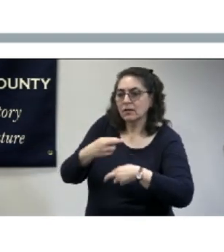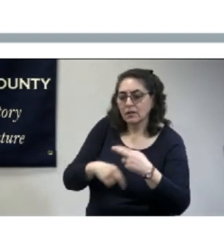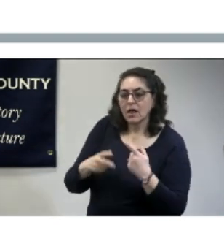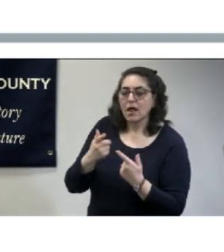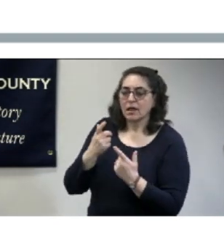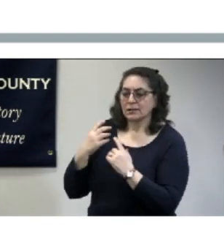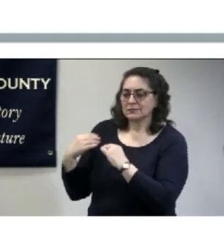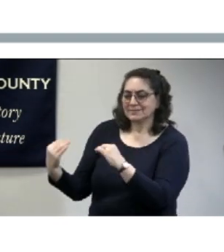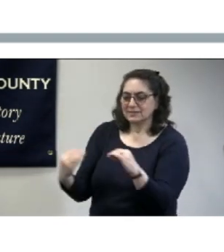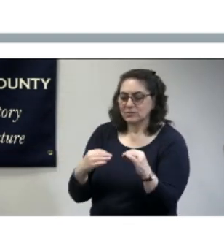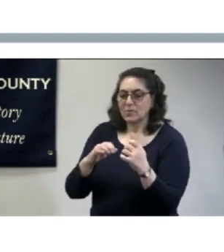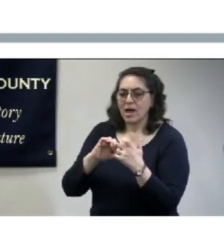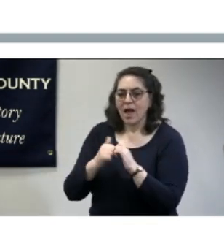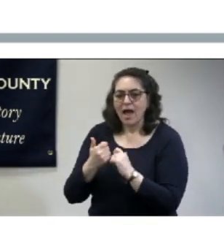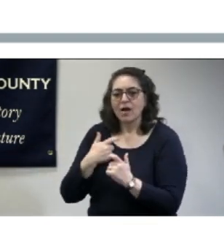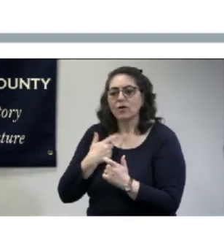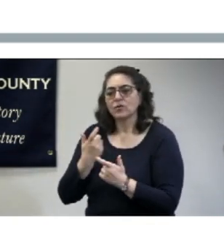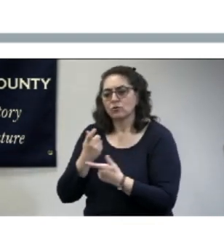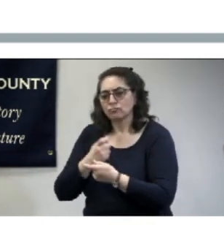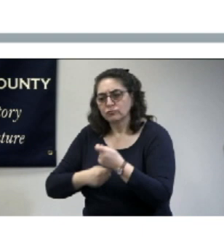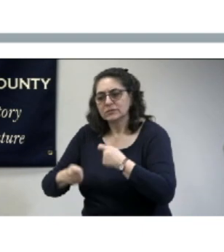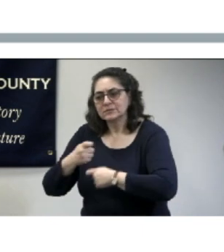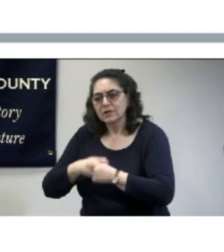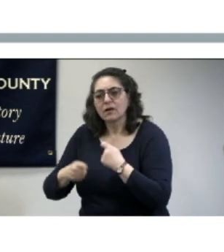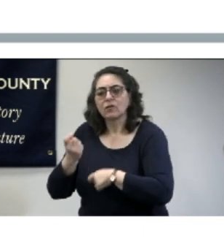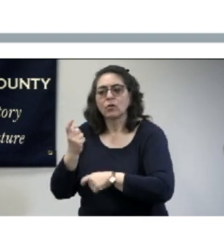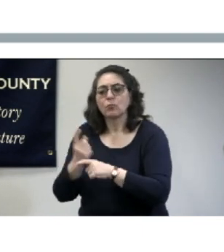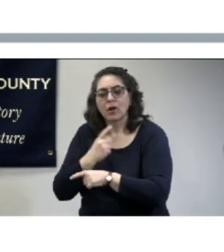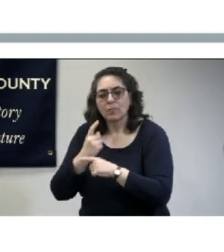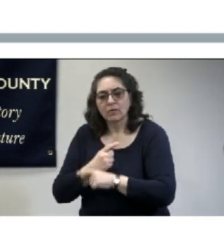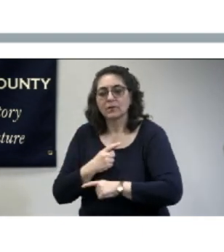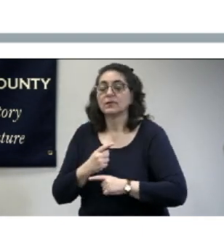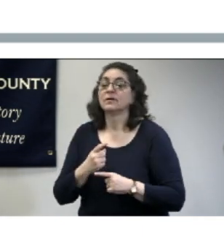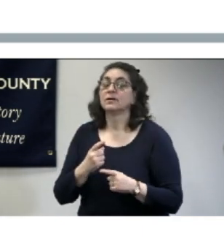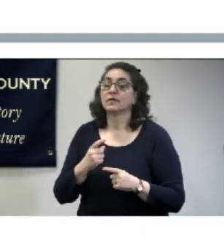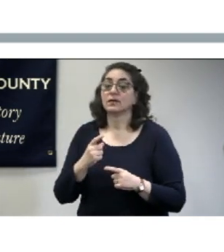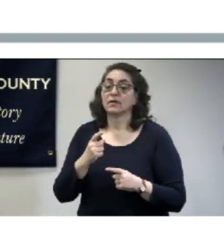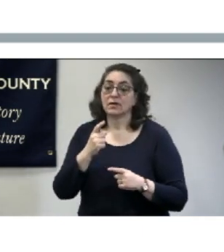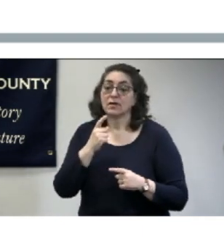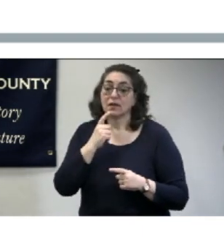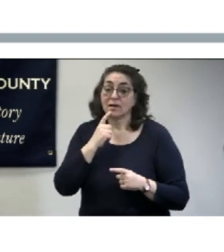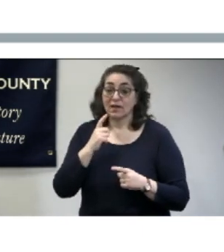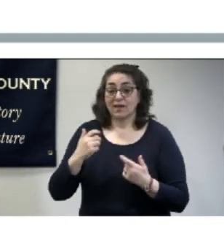properly throughout Passaic County, and they were able to conduct a total of